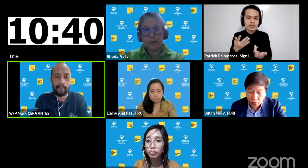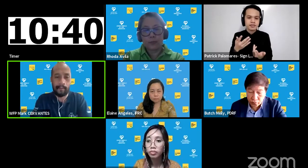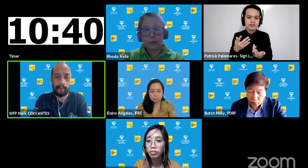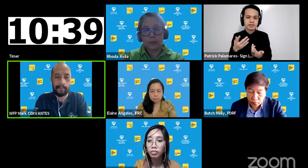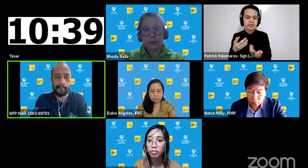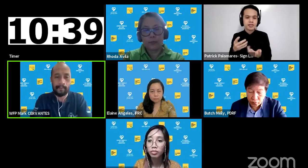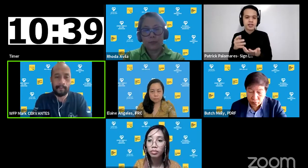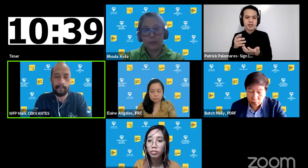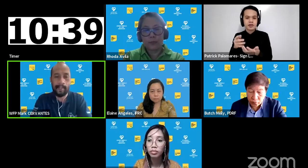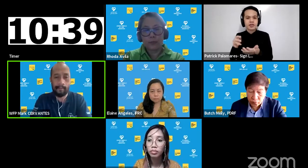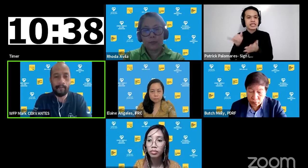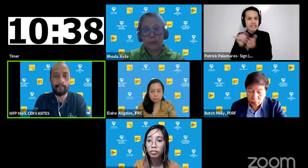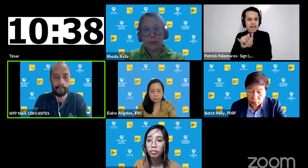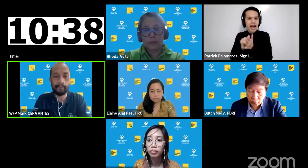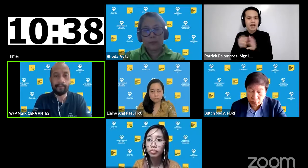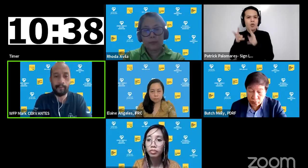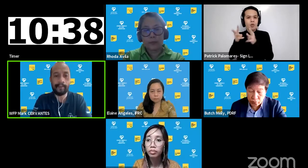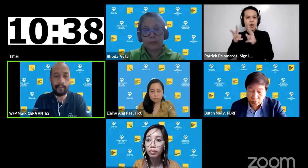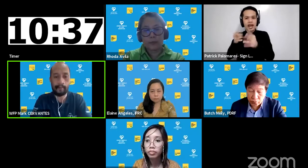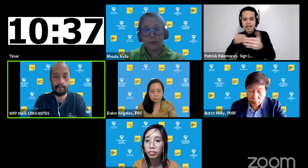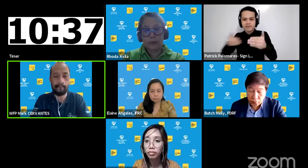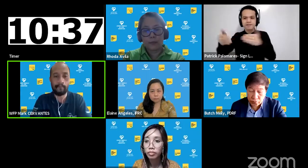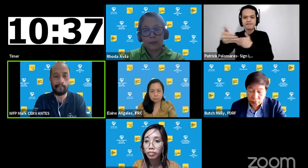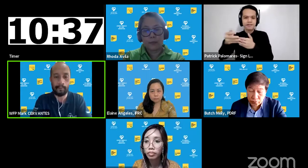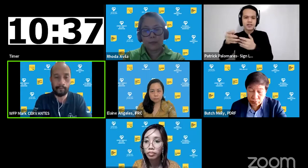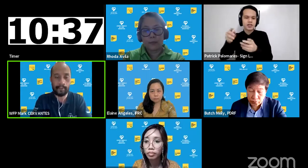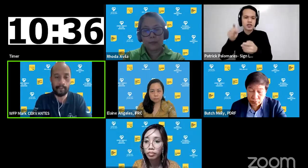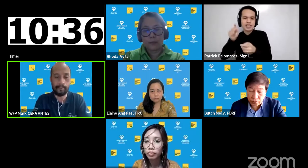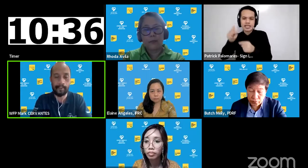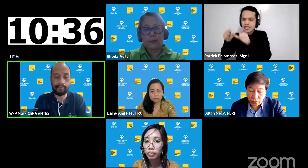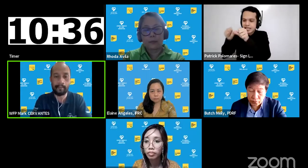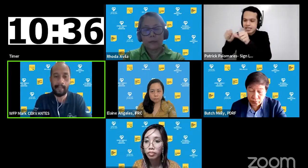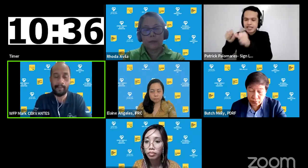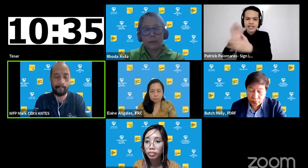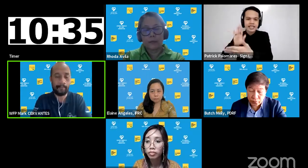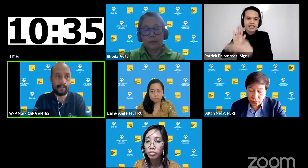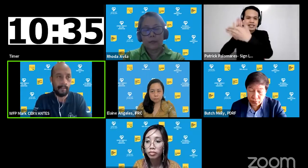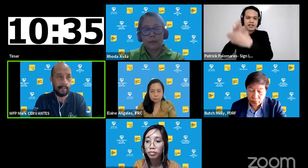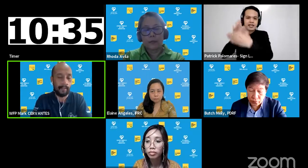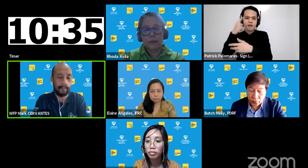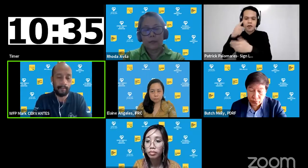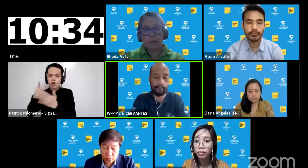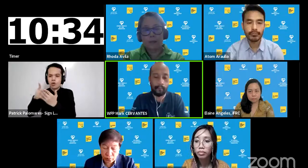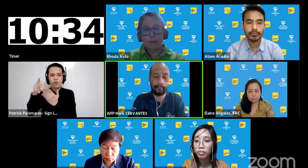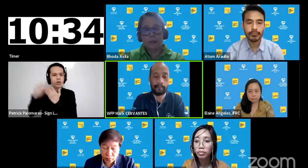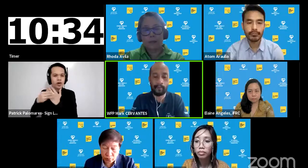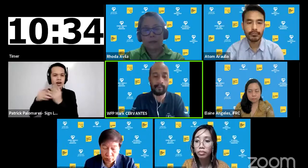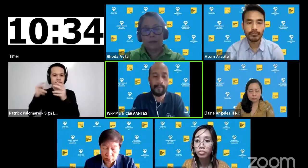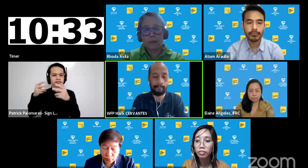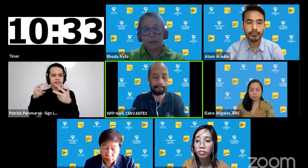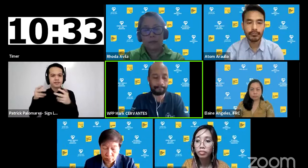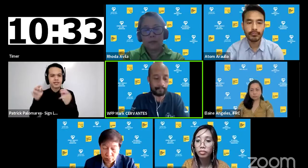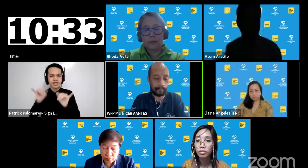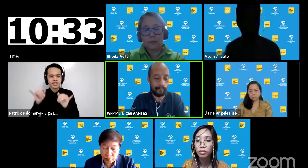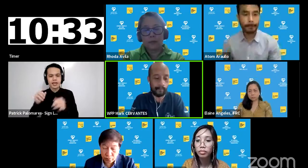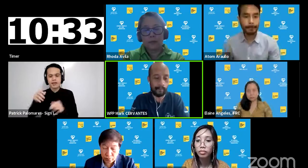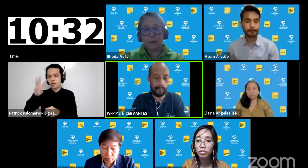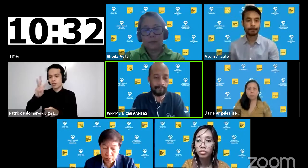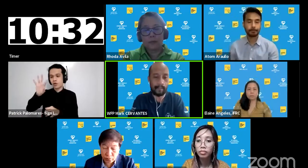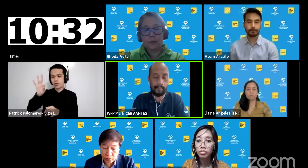way forward, no? We have to have continuity of approach and programming. And for World Food Program,